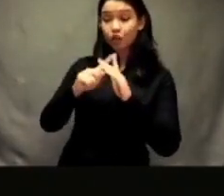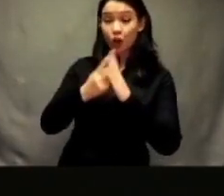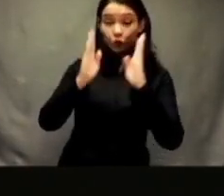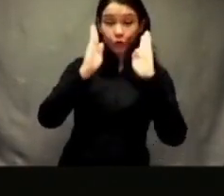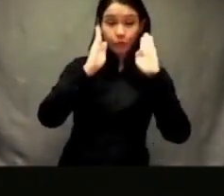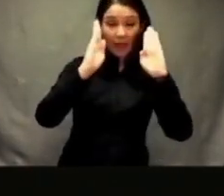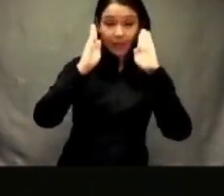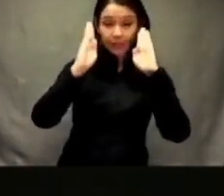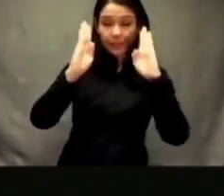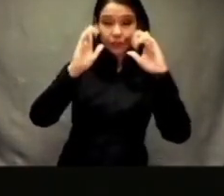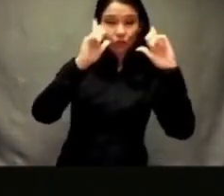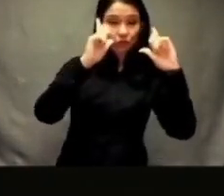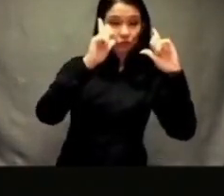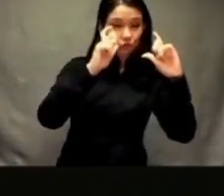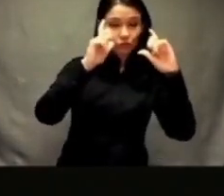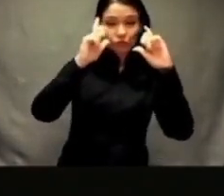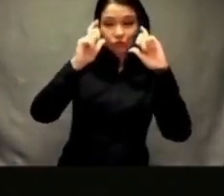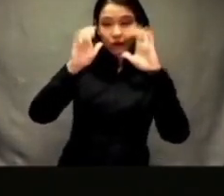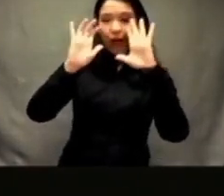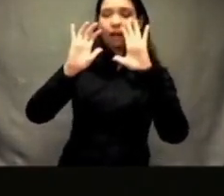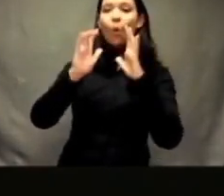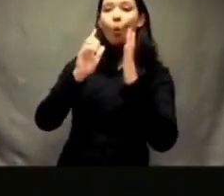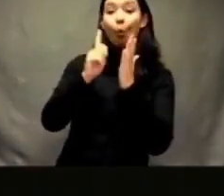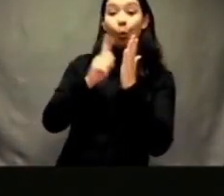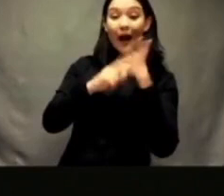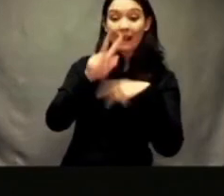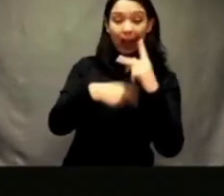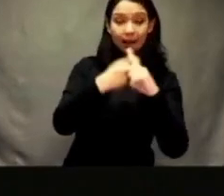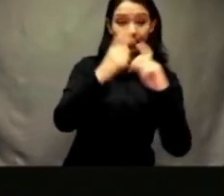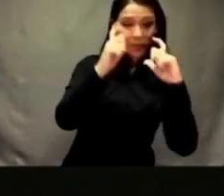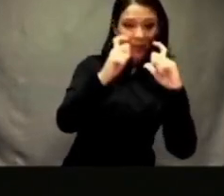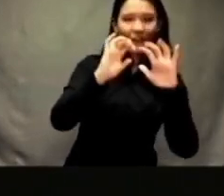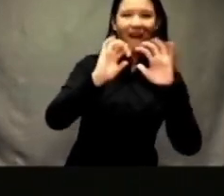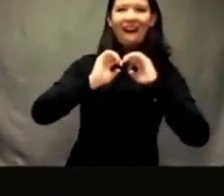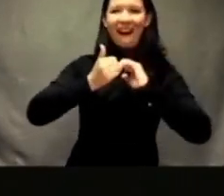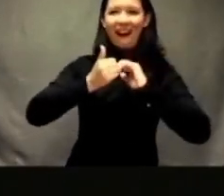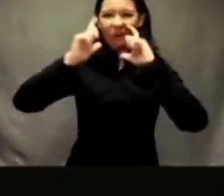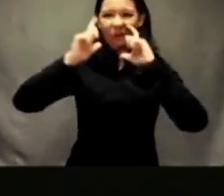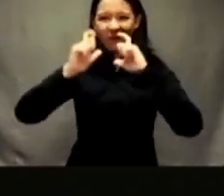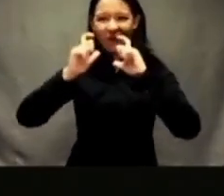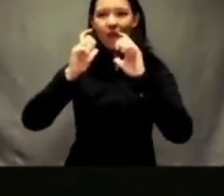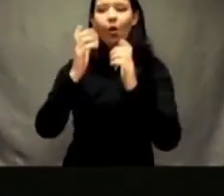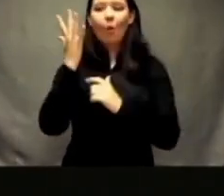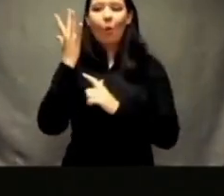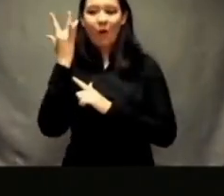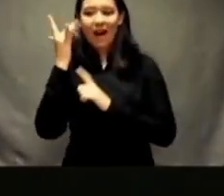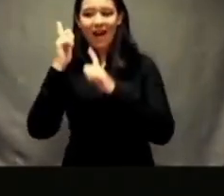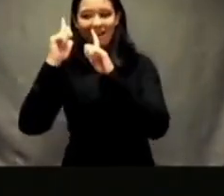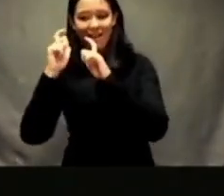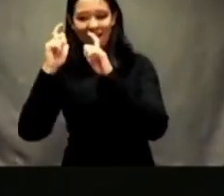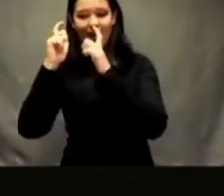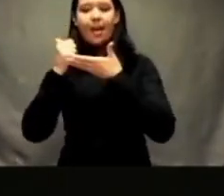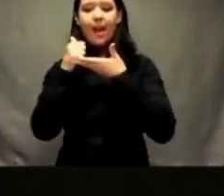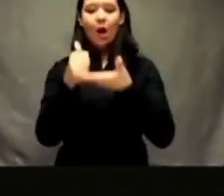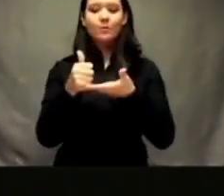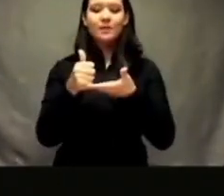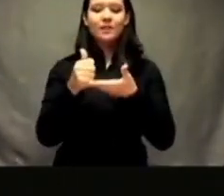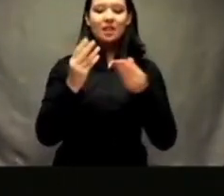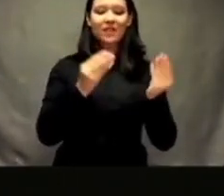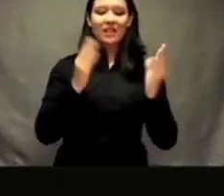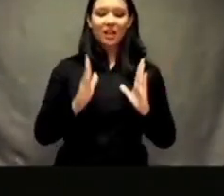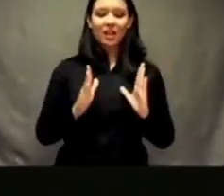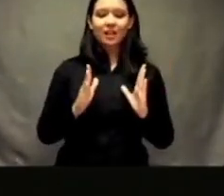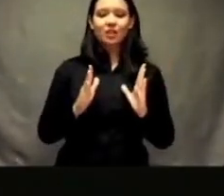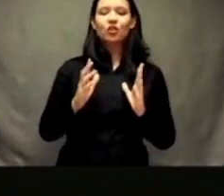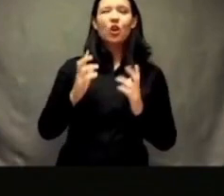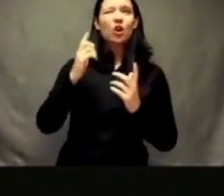they're taking, how they're taking it, and why they're taking it, it helps them reflect more on how families are